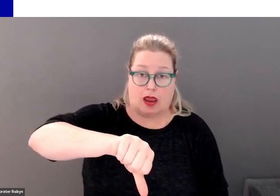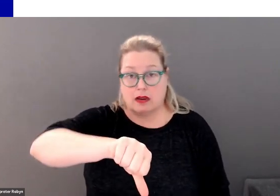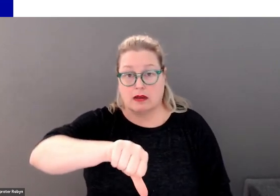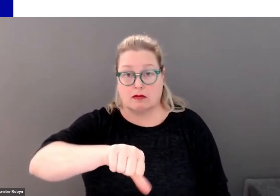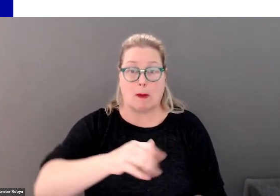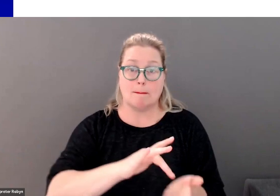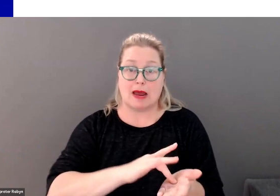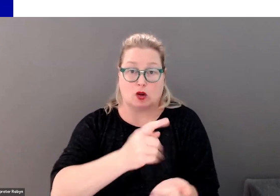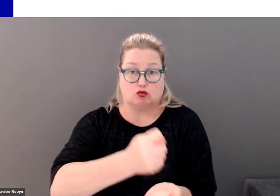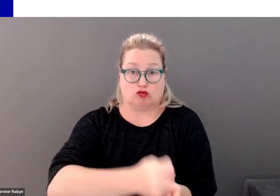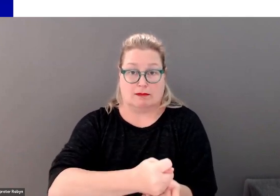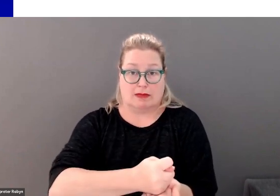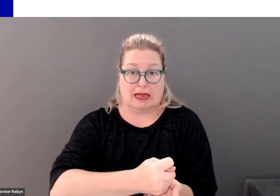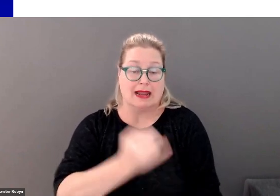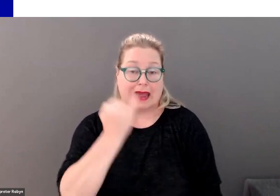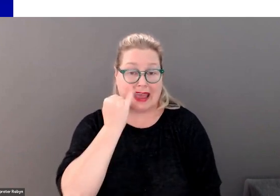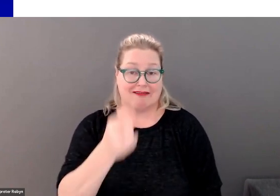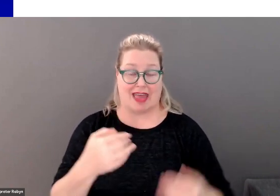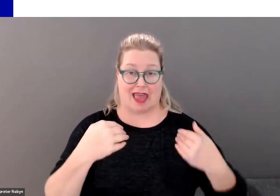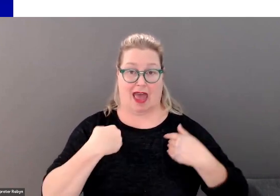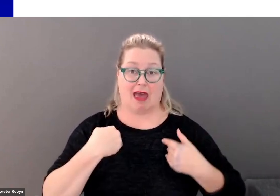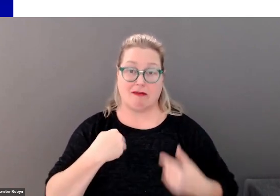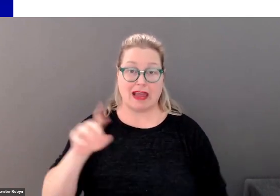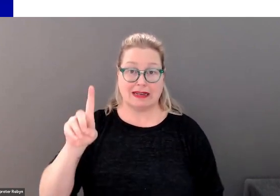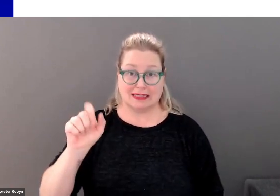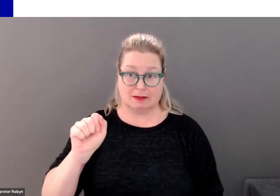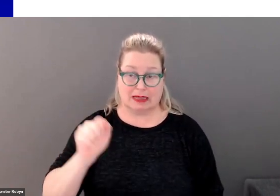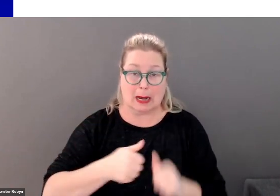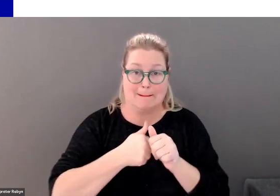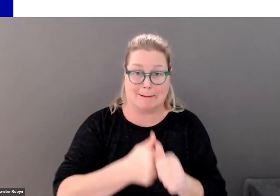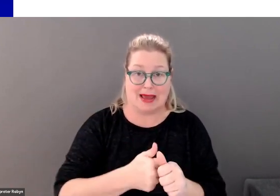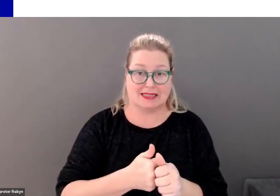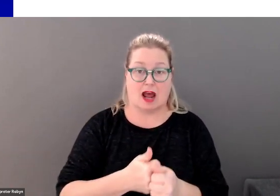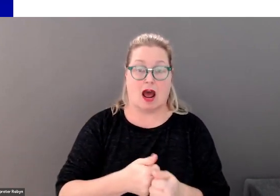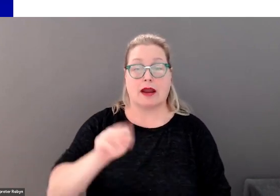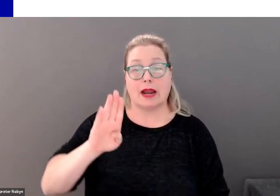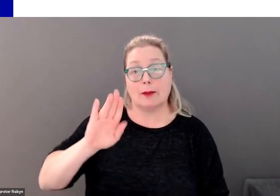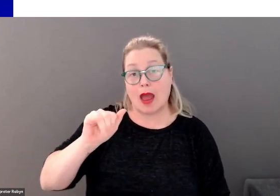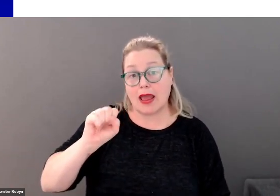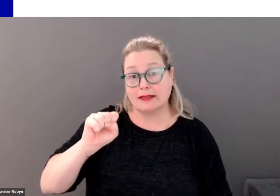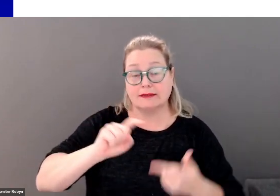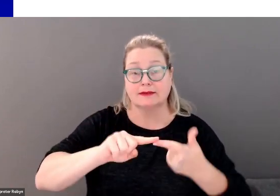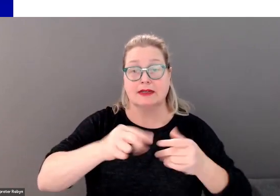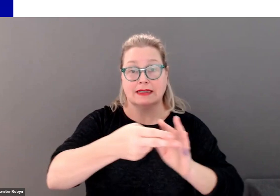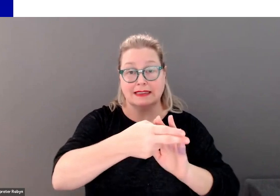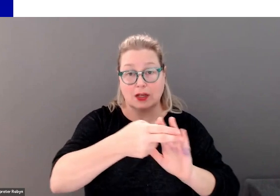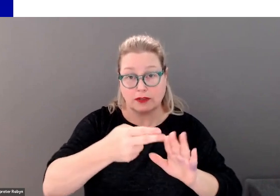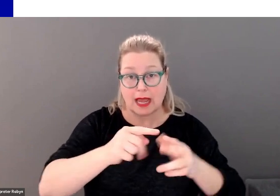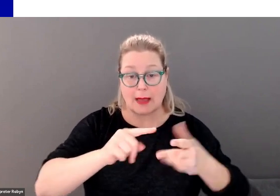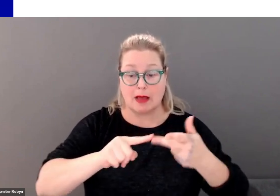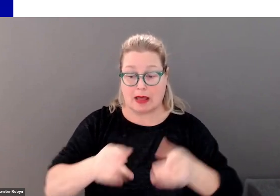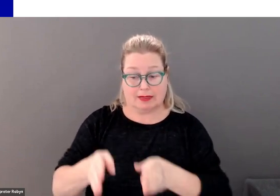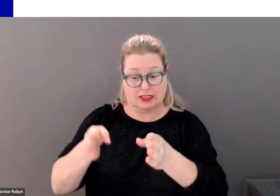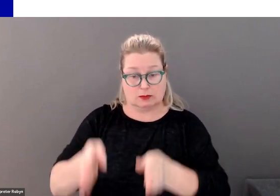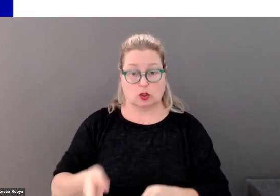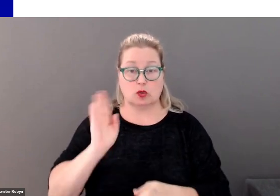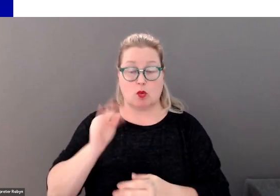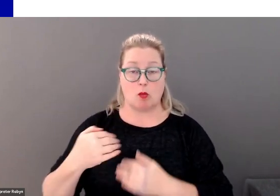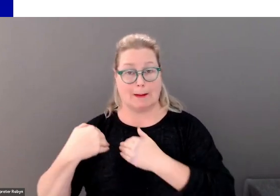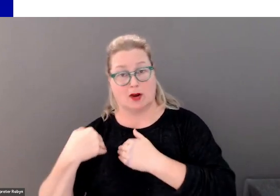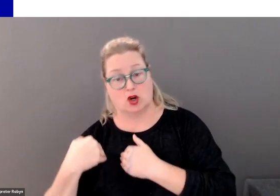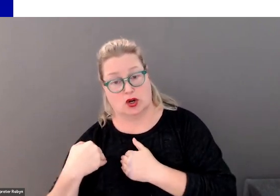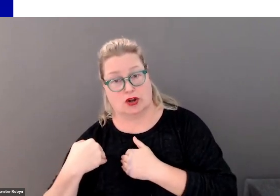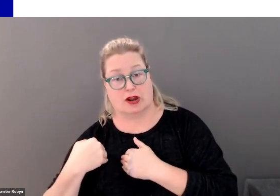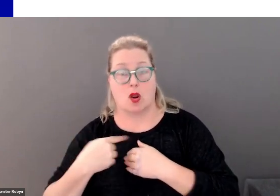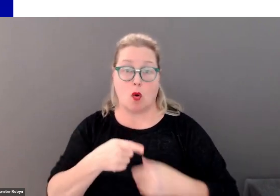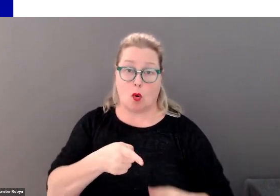disability based on bias or stereotype, based on judgments that the patient will be a burden on others, or a belief